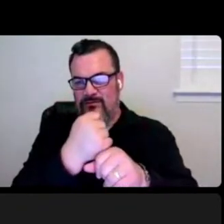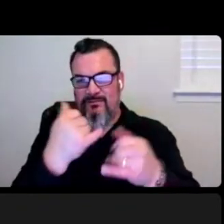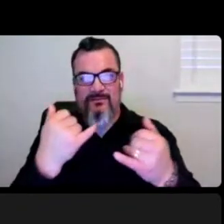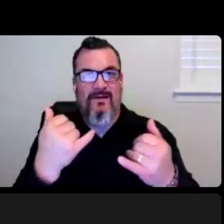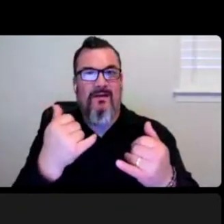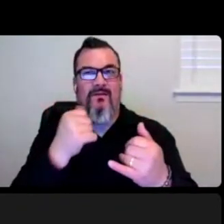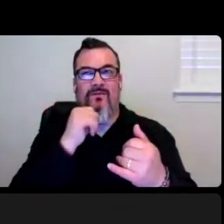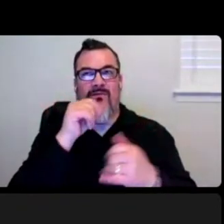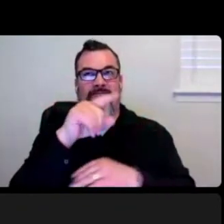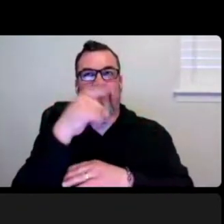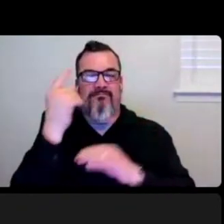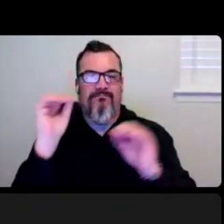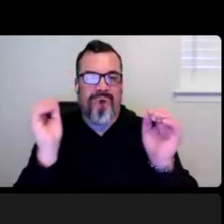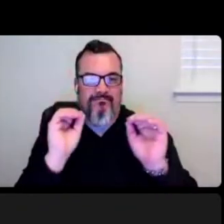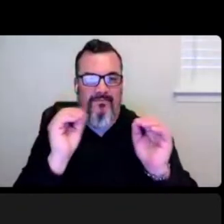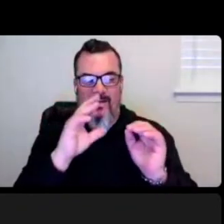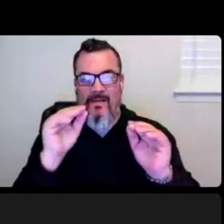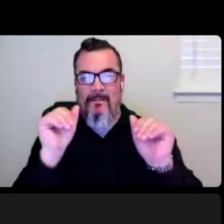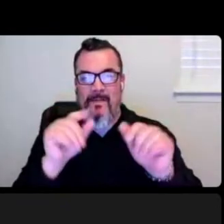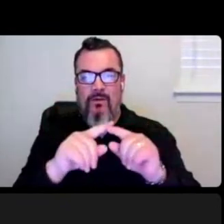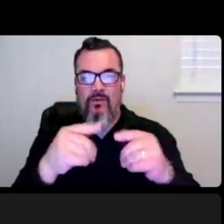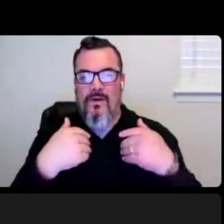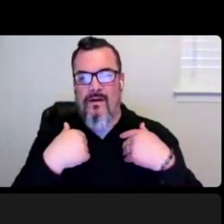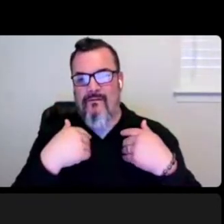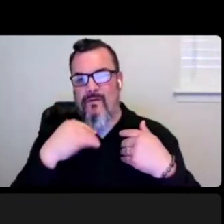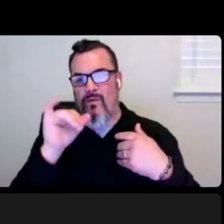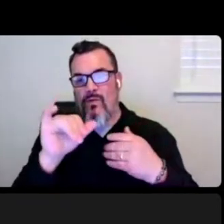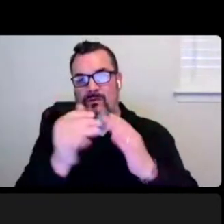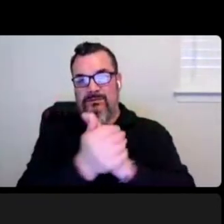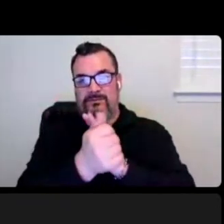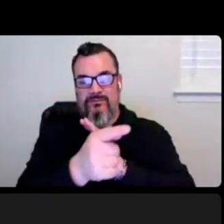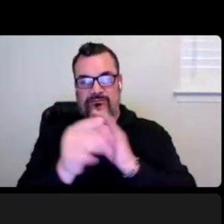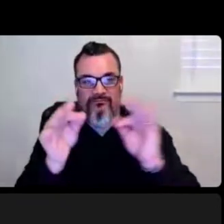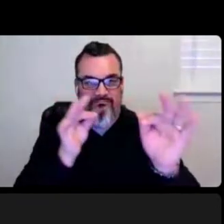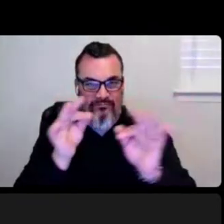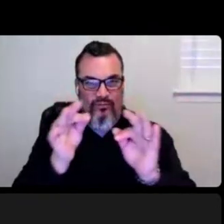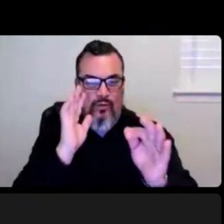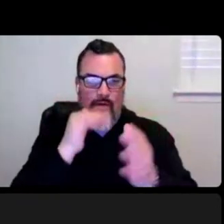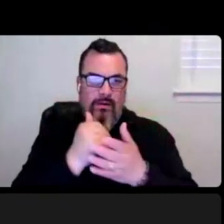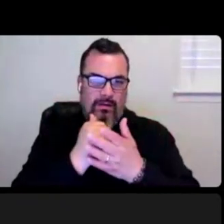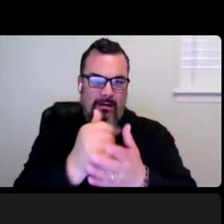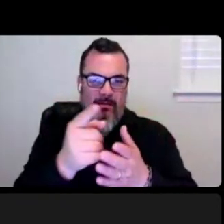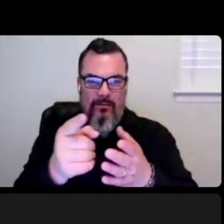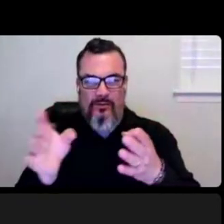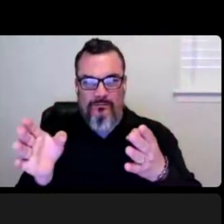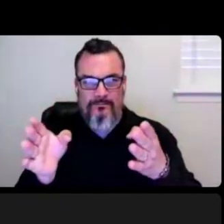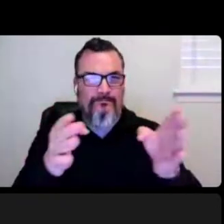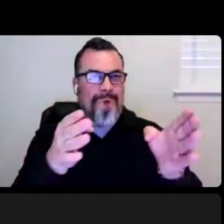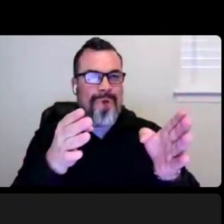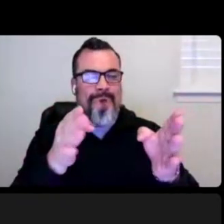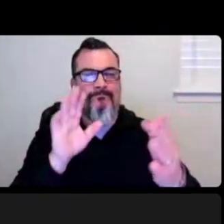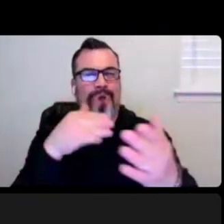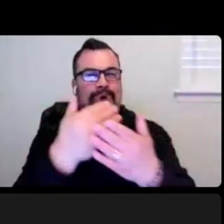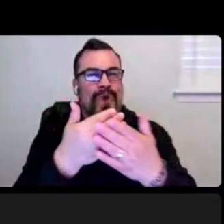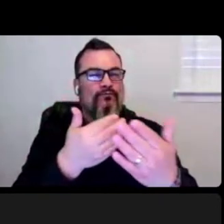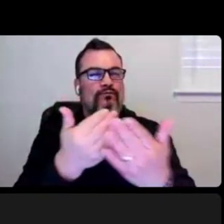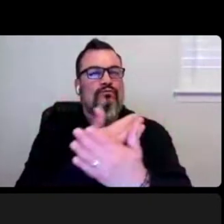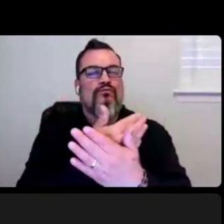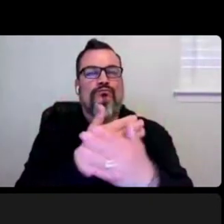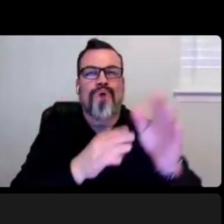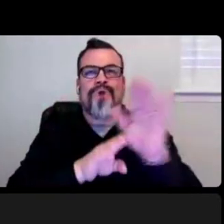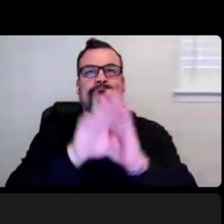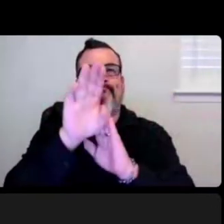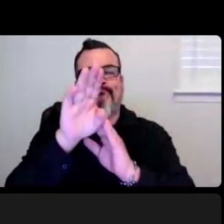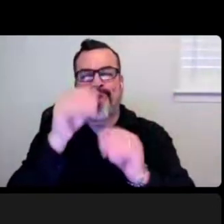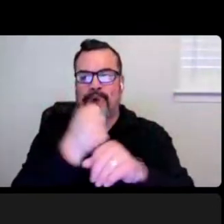today. And the ability to have what those skills you've described will help you pivot, land in the new place, thrive,